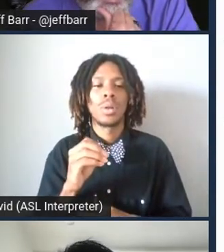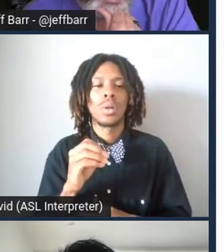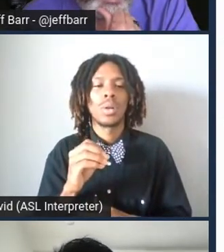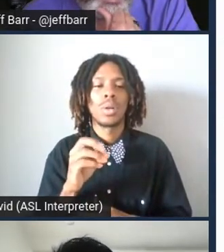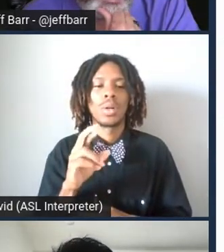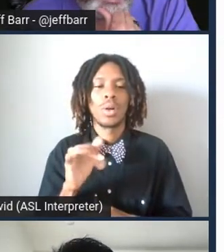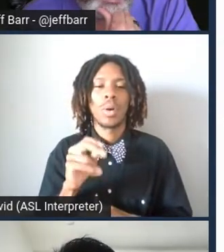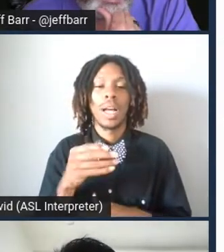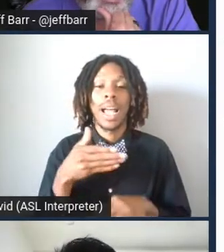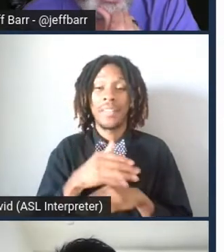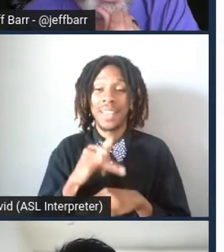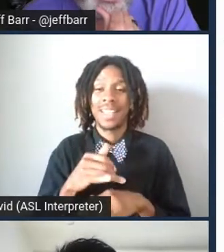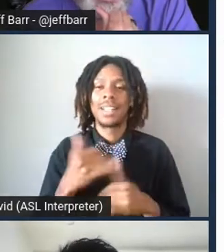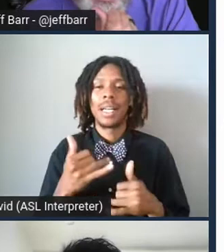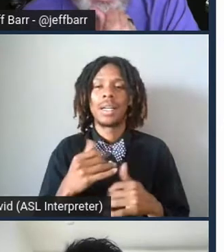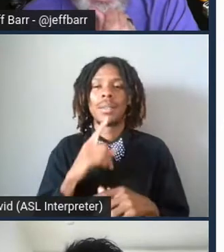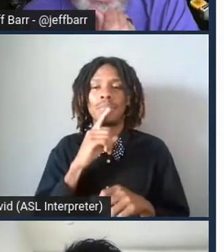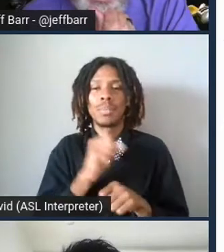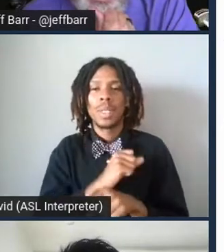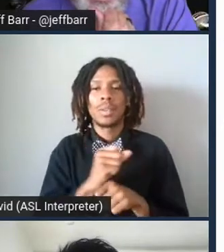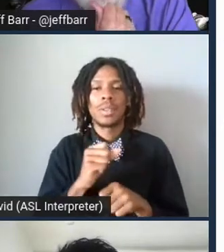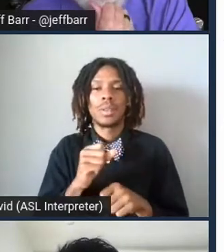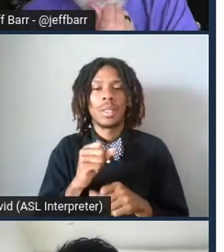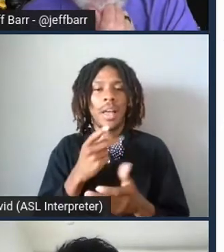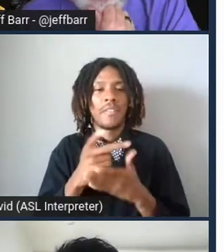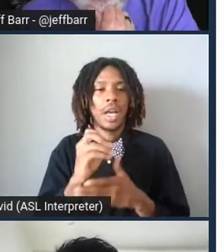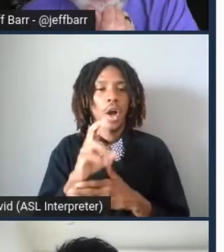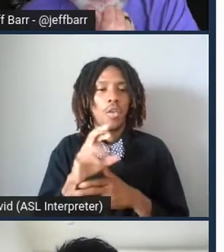after all of that, let's actually perform a failover action.